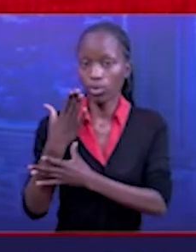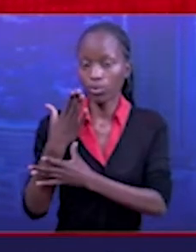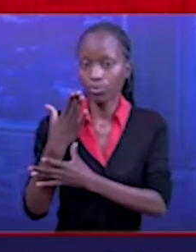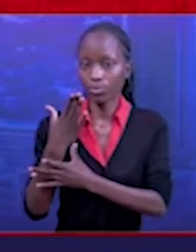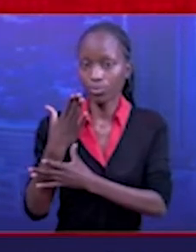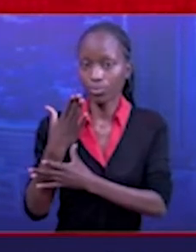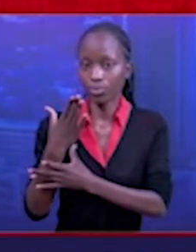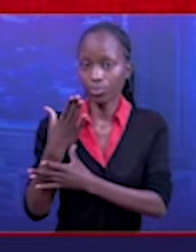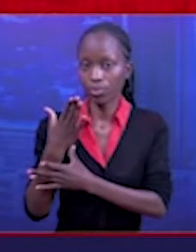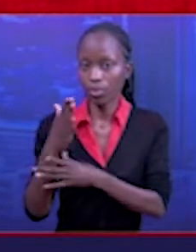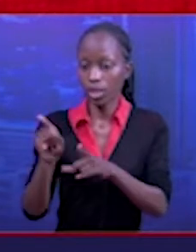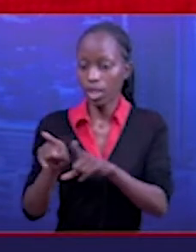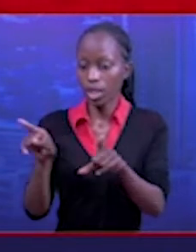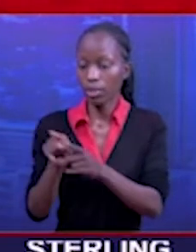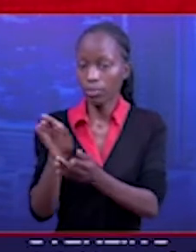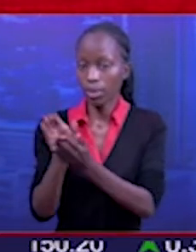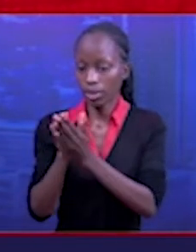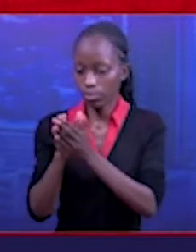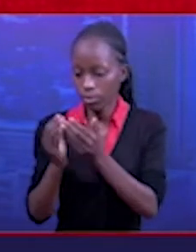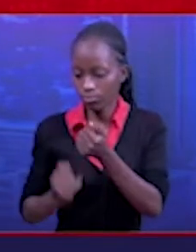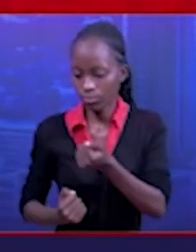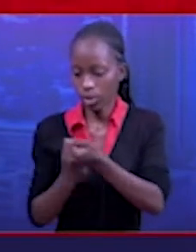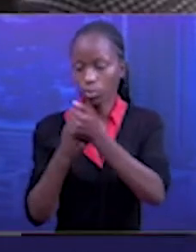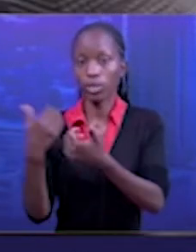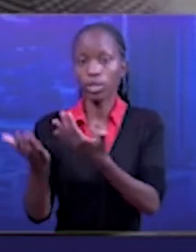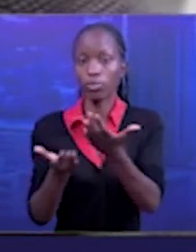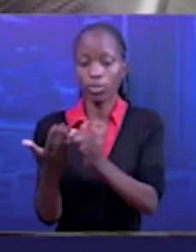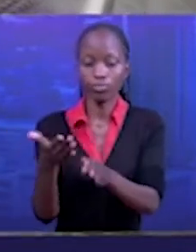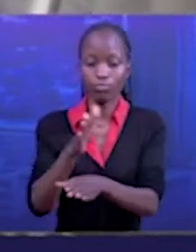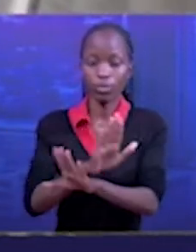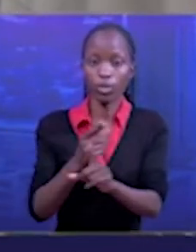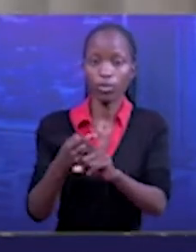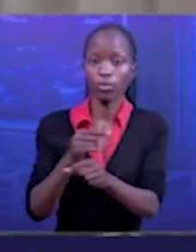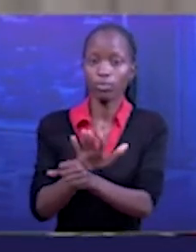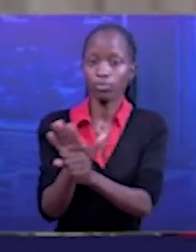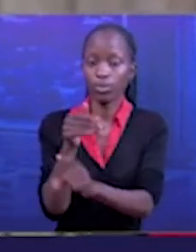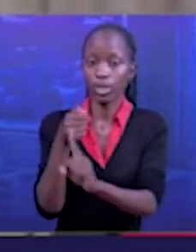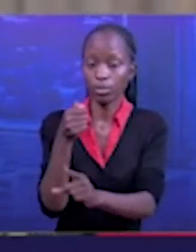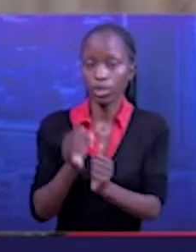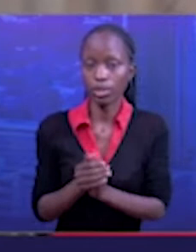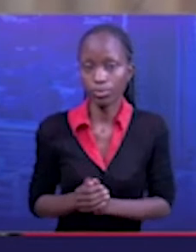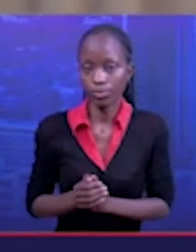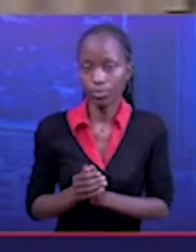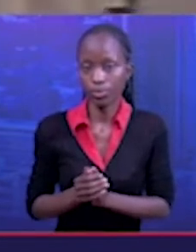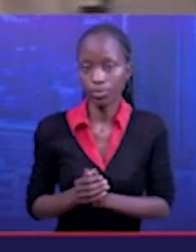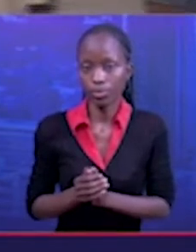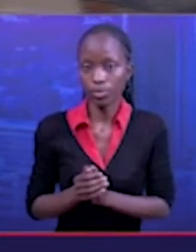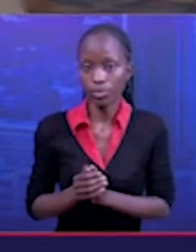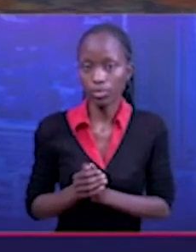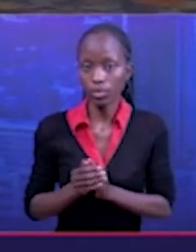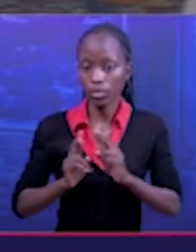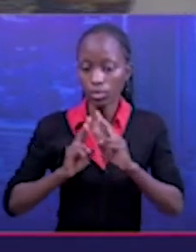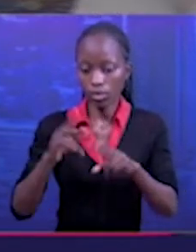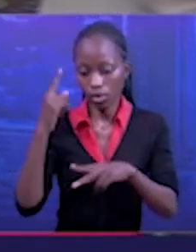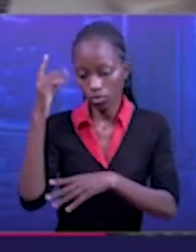as the bank stepped up efforts to support businesses' recovery from the COVID-19 pandemic. Reports for